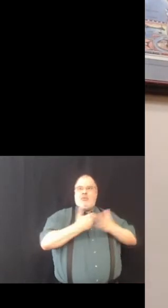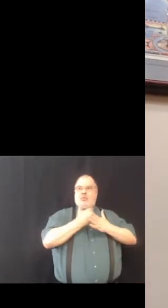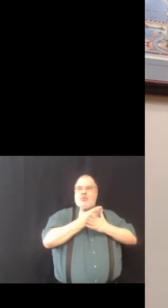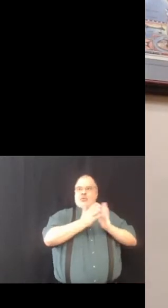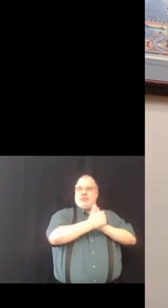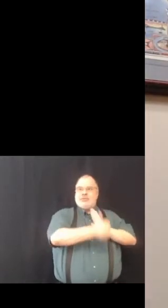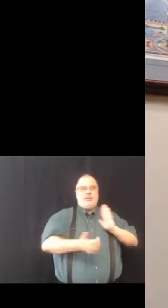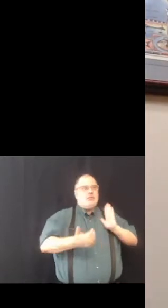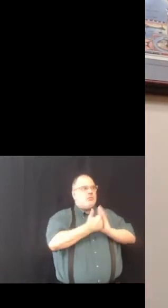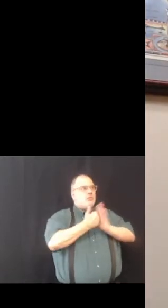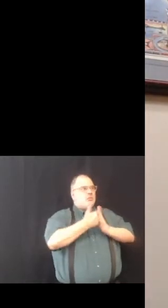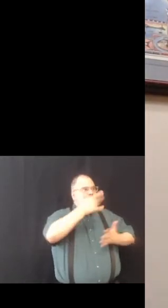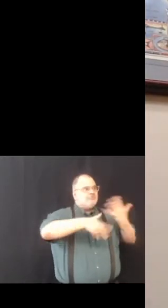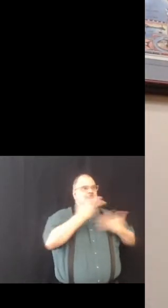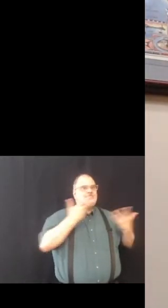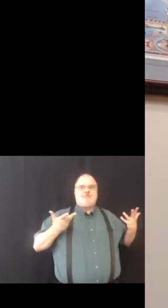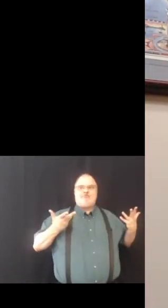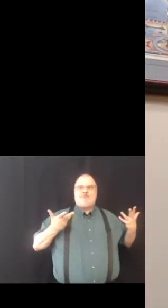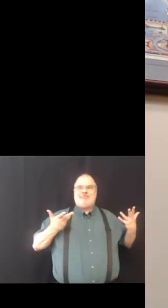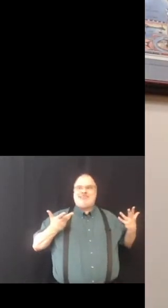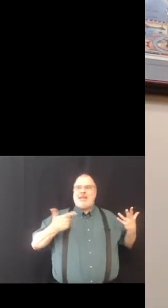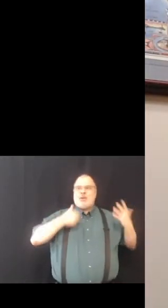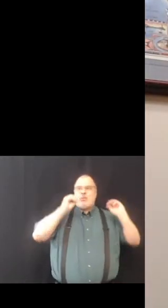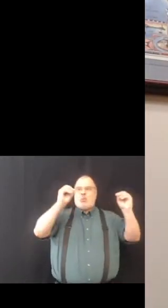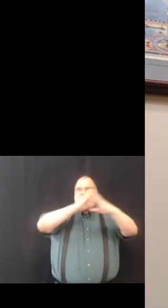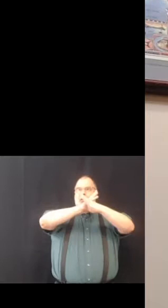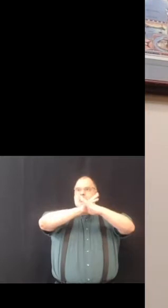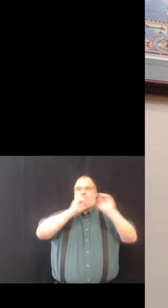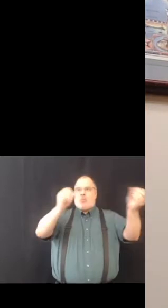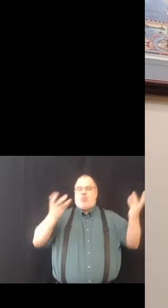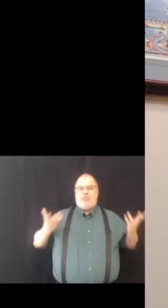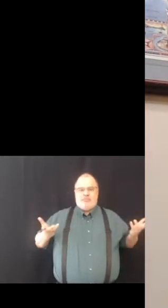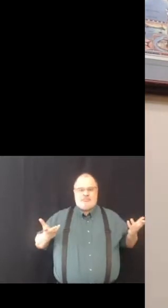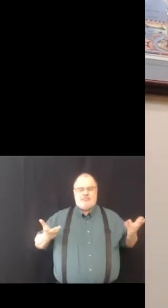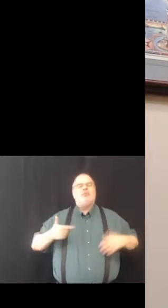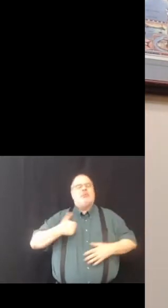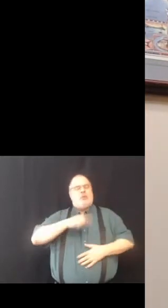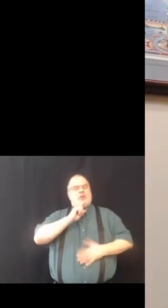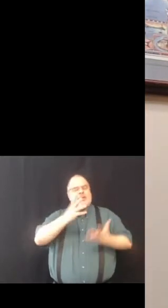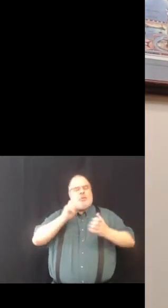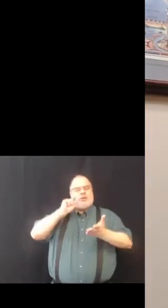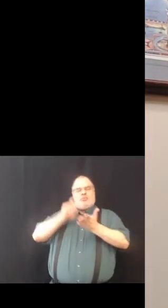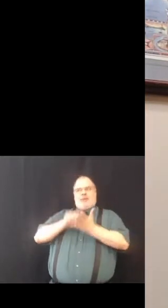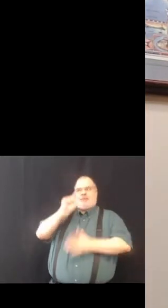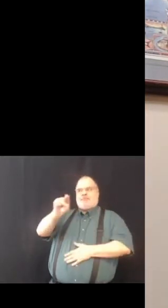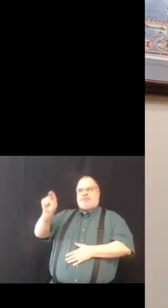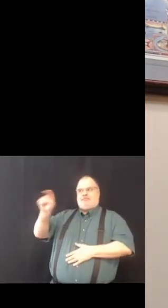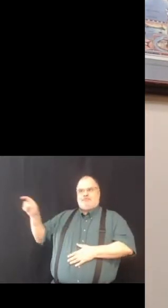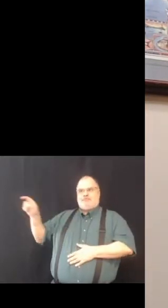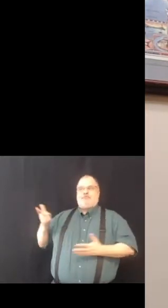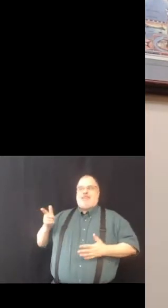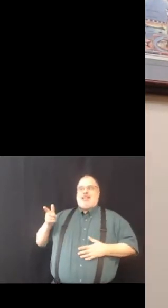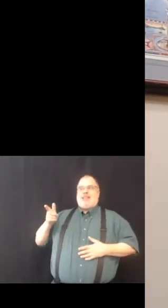barrier. So again, I'm honored to be able to join you all here today to celebrate these exceptional employers and recognize the difference that you are making